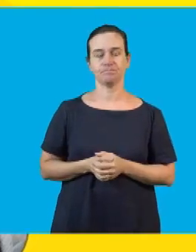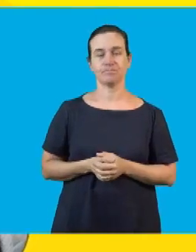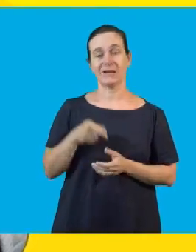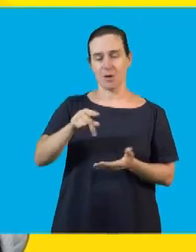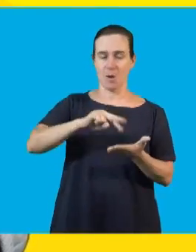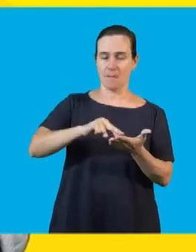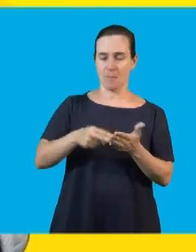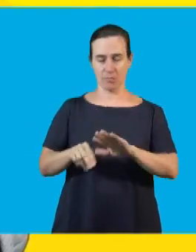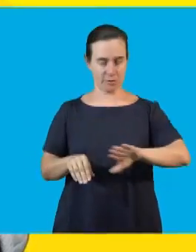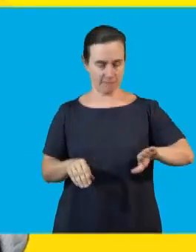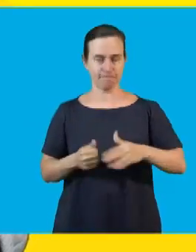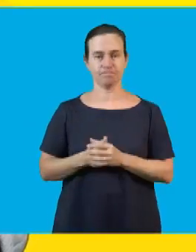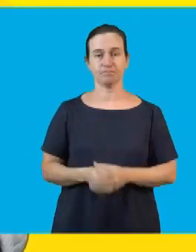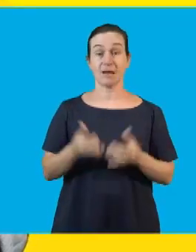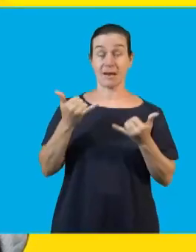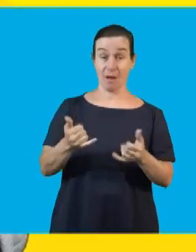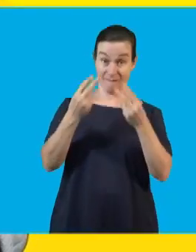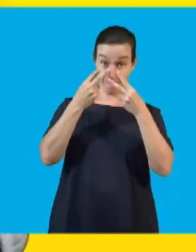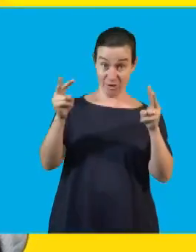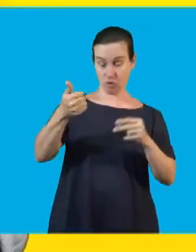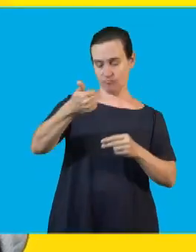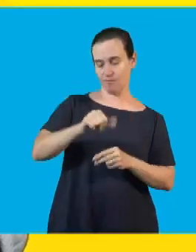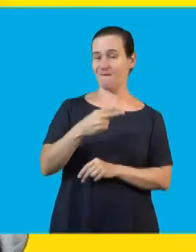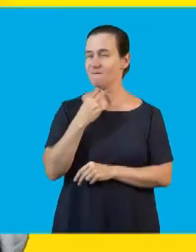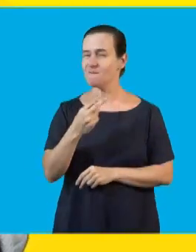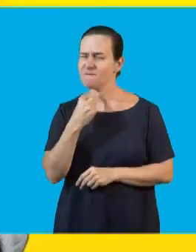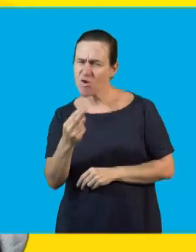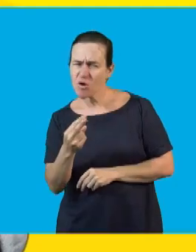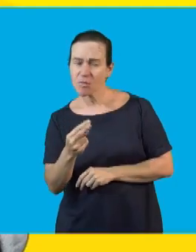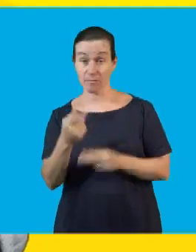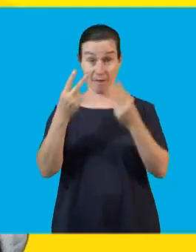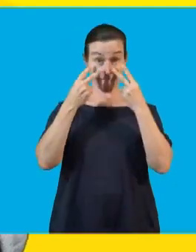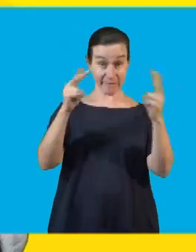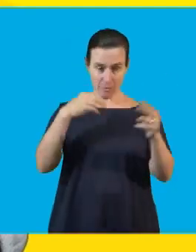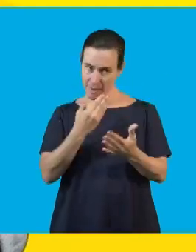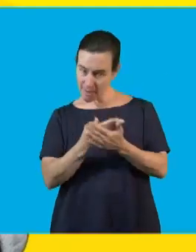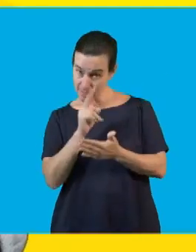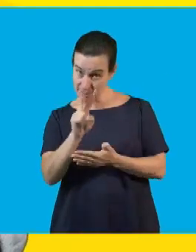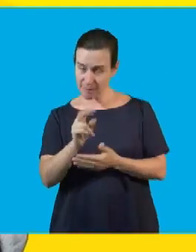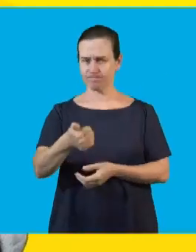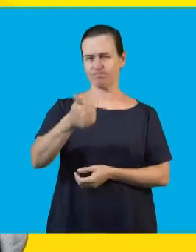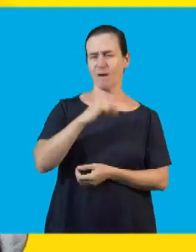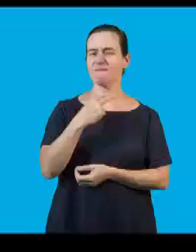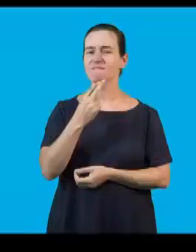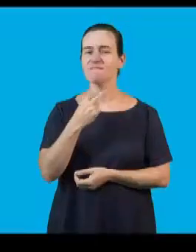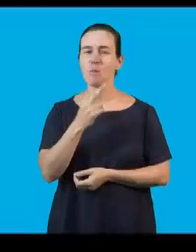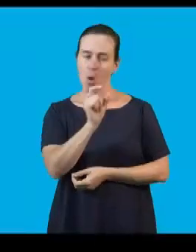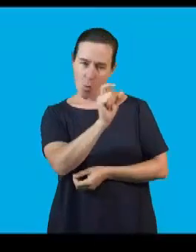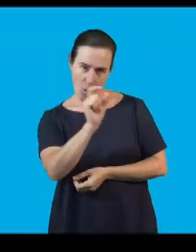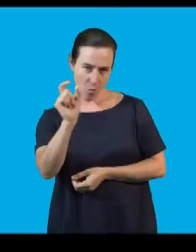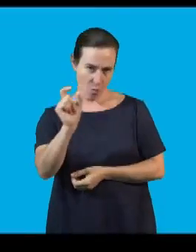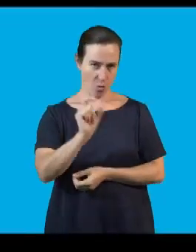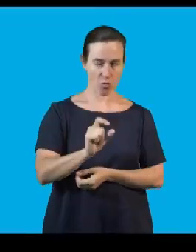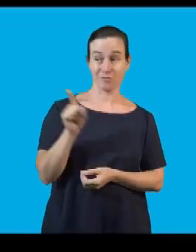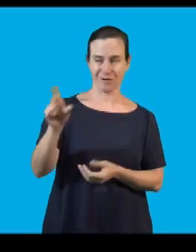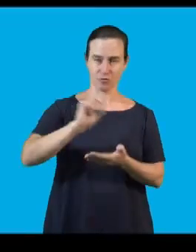out of the way, let's look at visual clues, verbal clues, all right? Remember, visual, observable, what we can see, and then